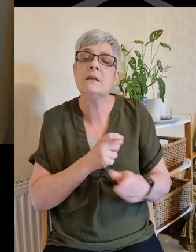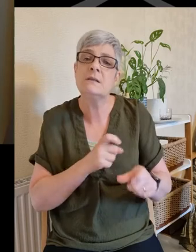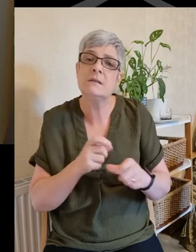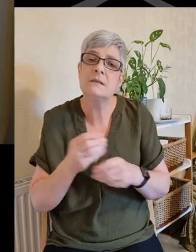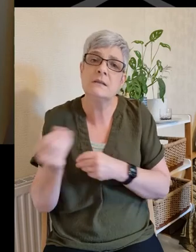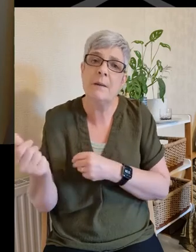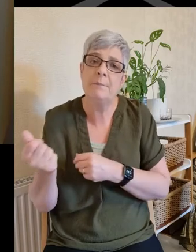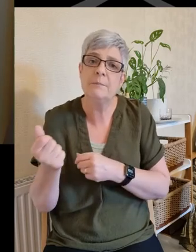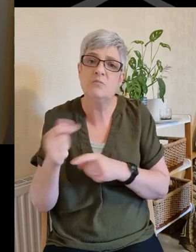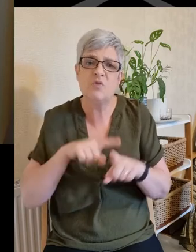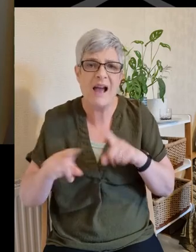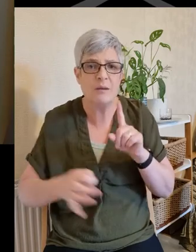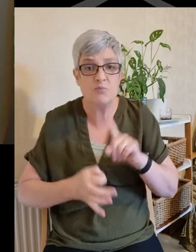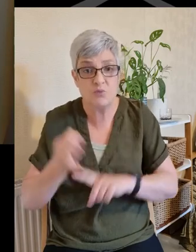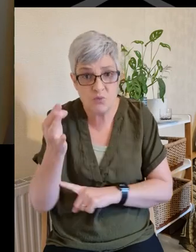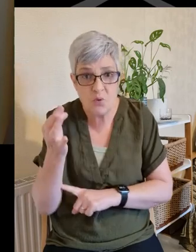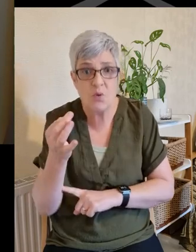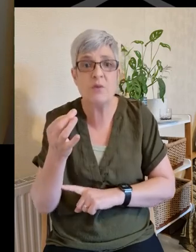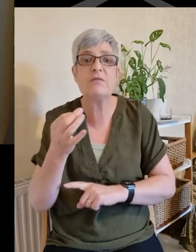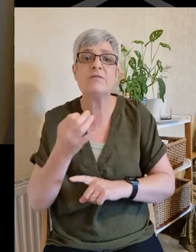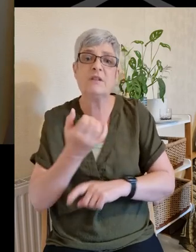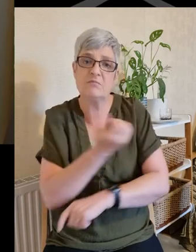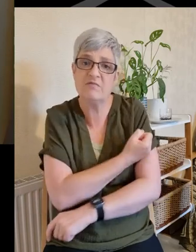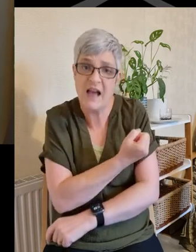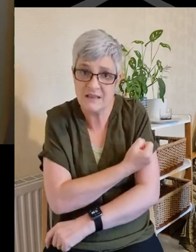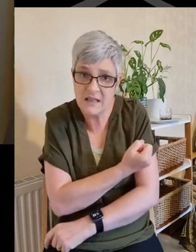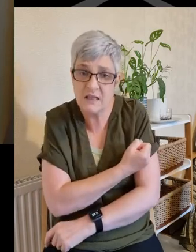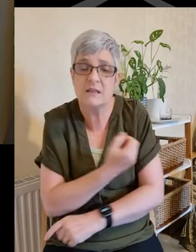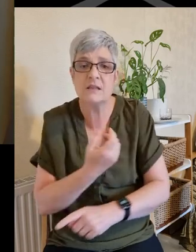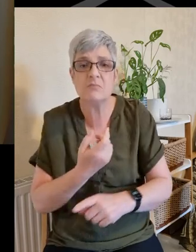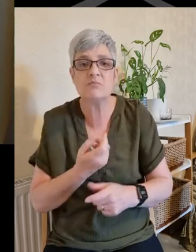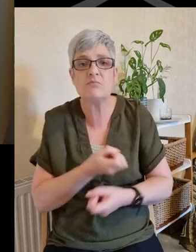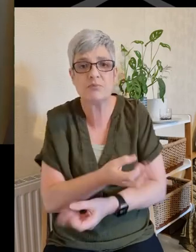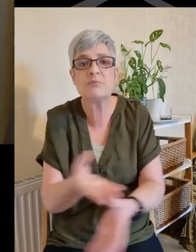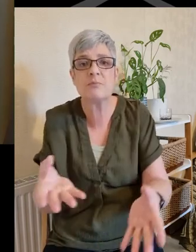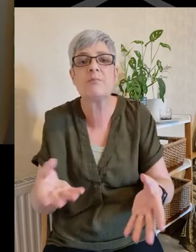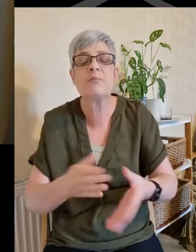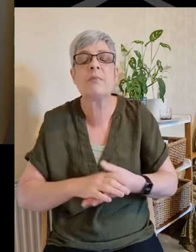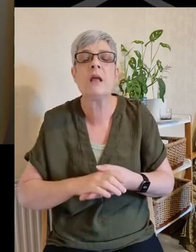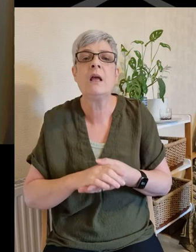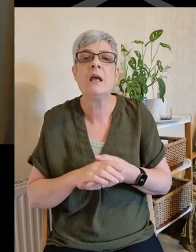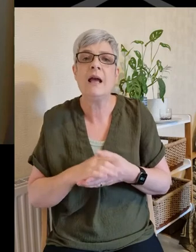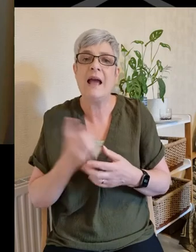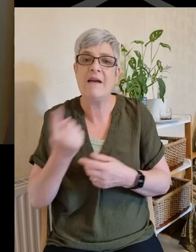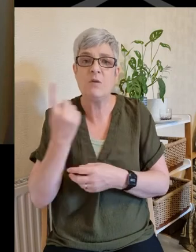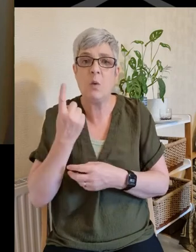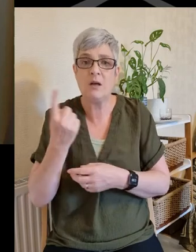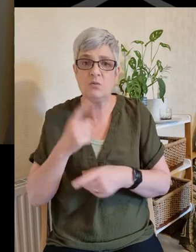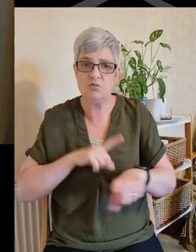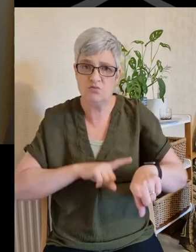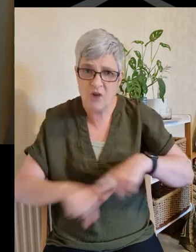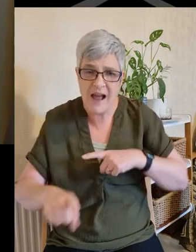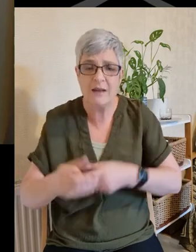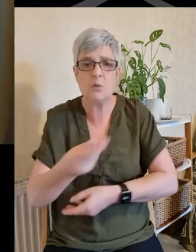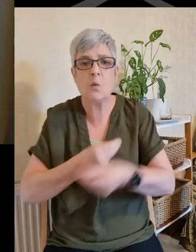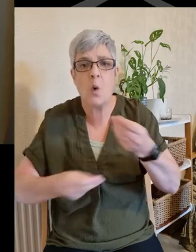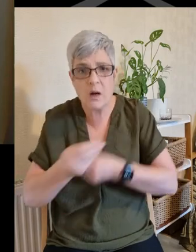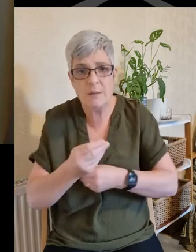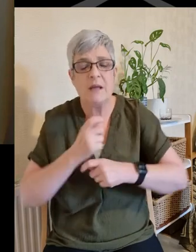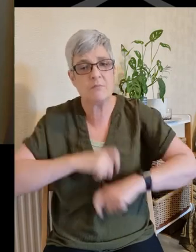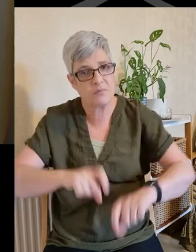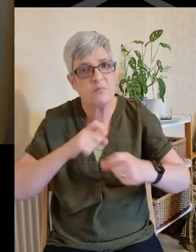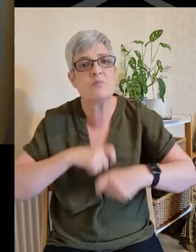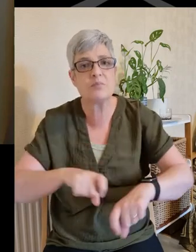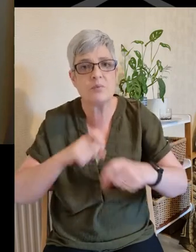still working to improve, produce and administer the vaccines, and all who are striving to keep the economy going, and those